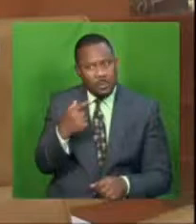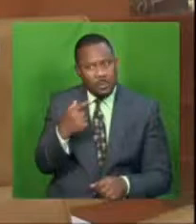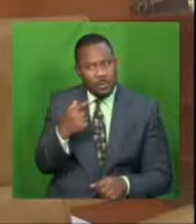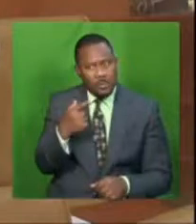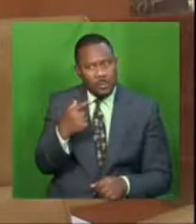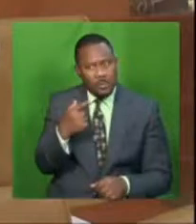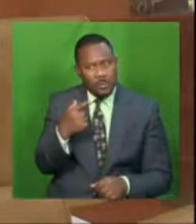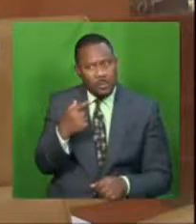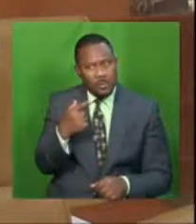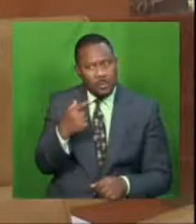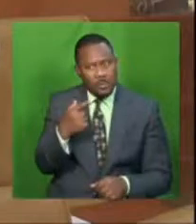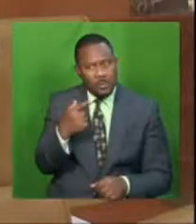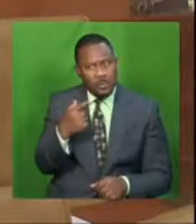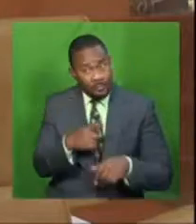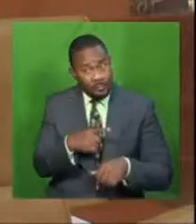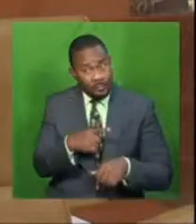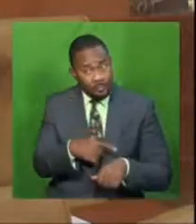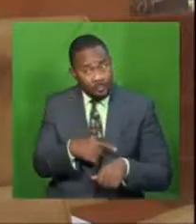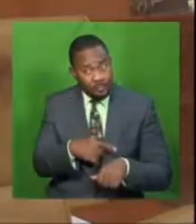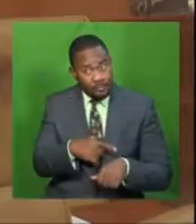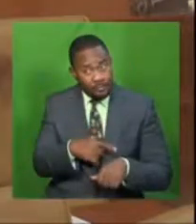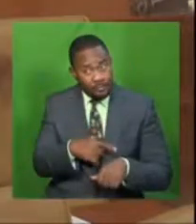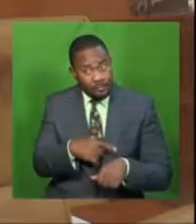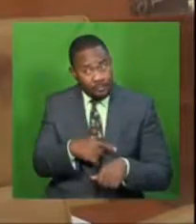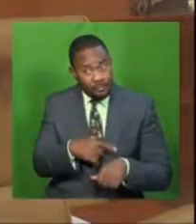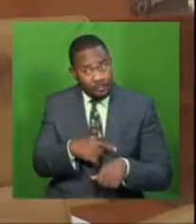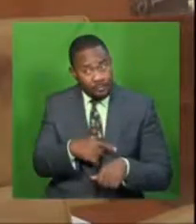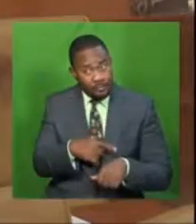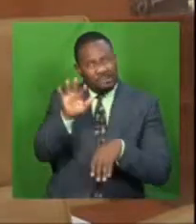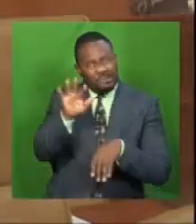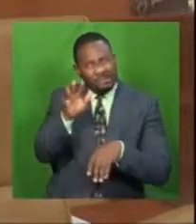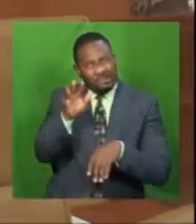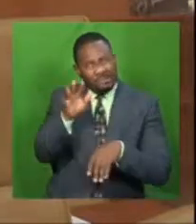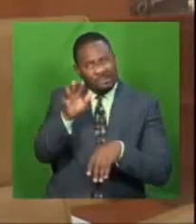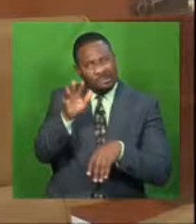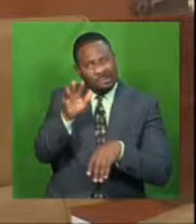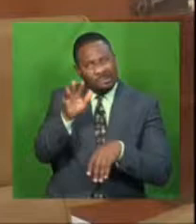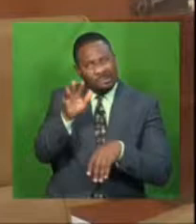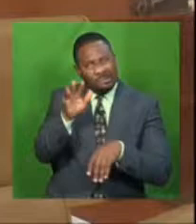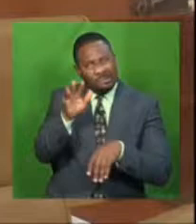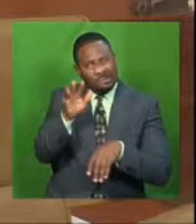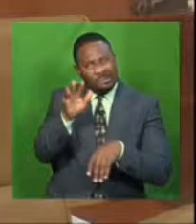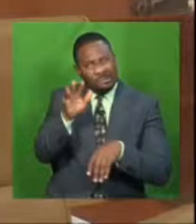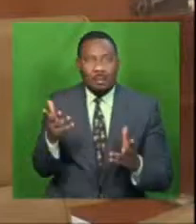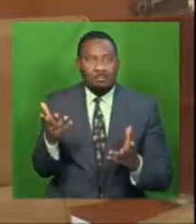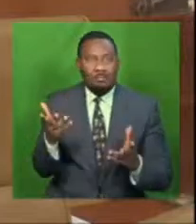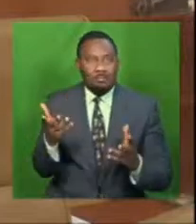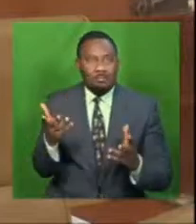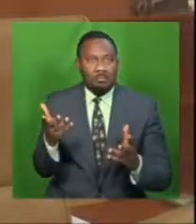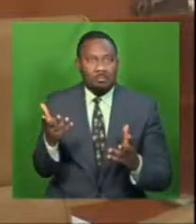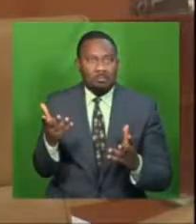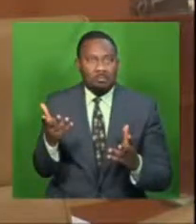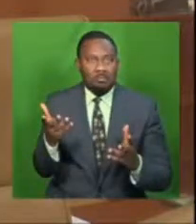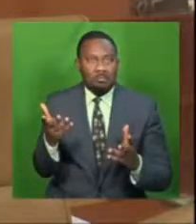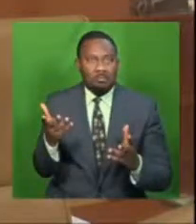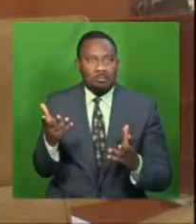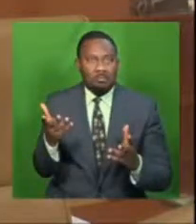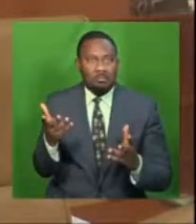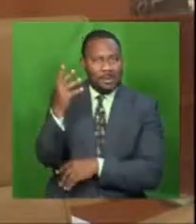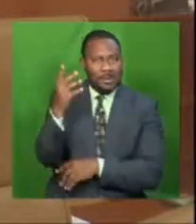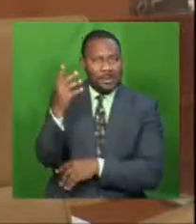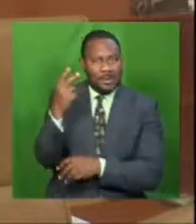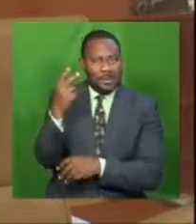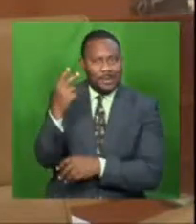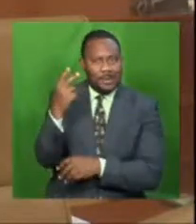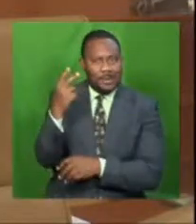that sometimes the weather is not predictable, and therefore trying to plant at this period, if we are not